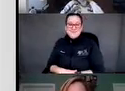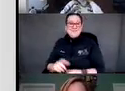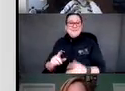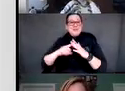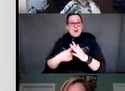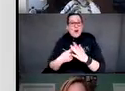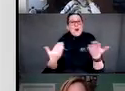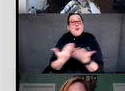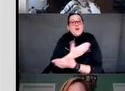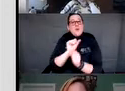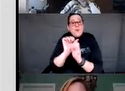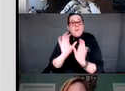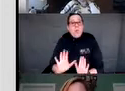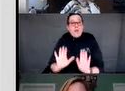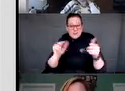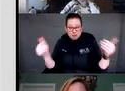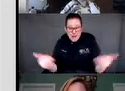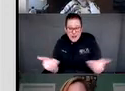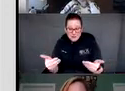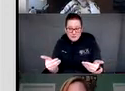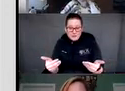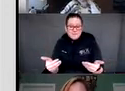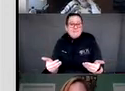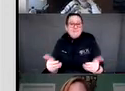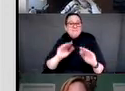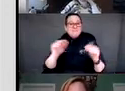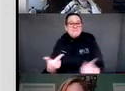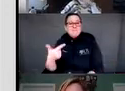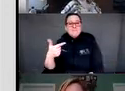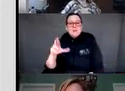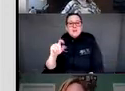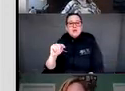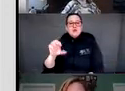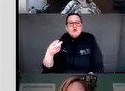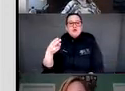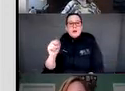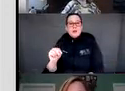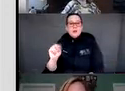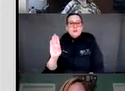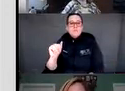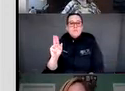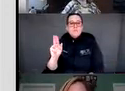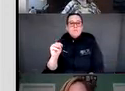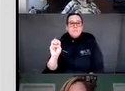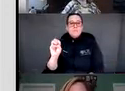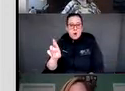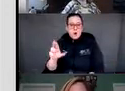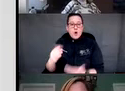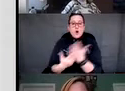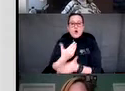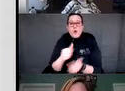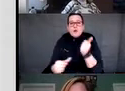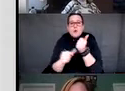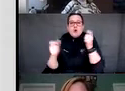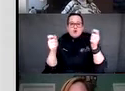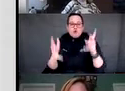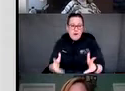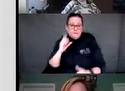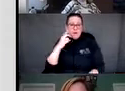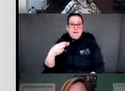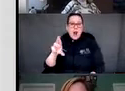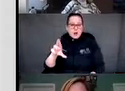new employee introductions. I want to introduce Gretchen Baumer. Gretchen is a new associate director in